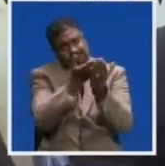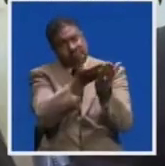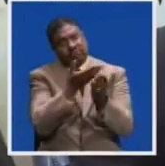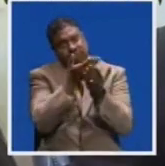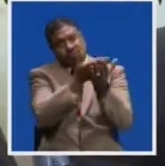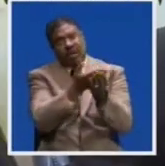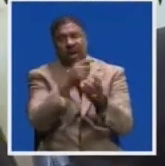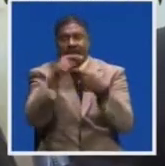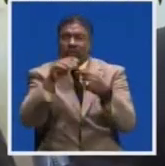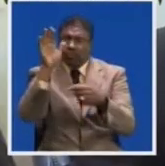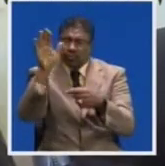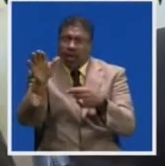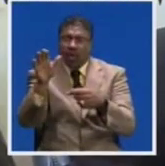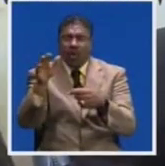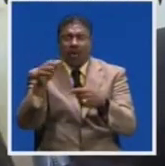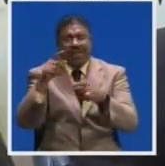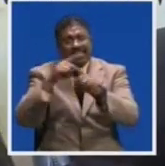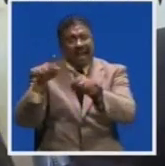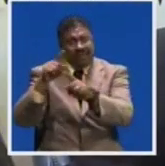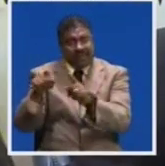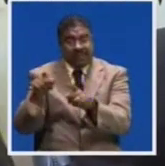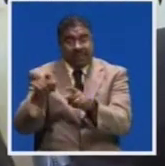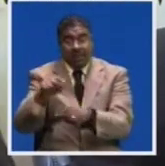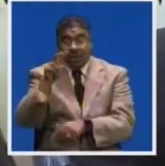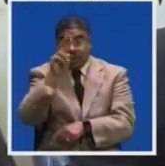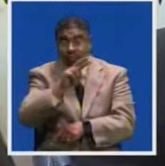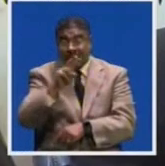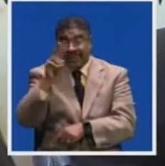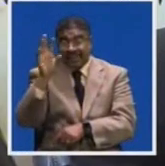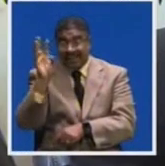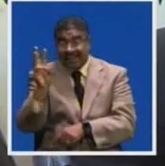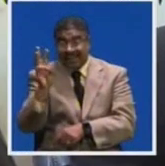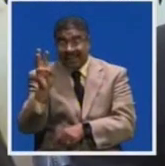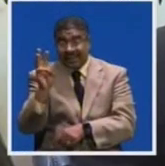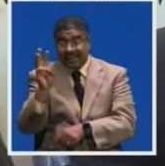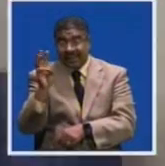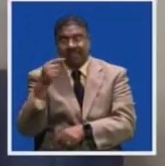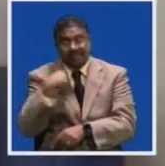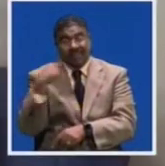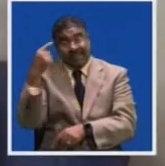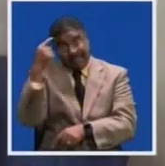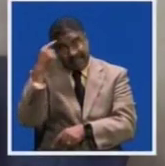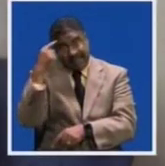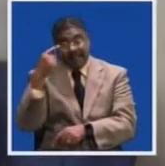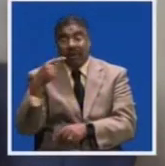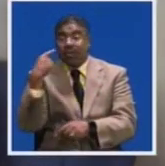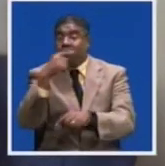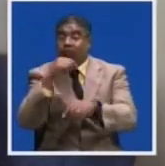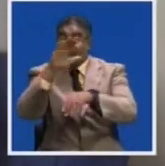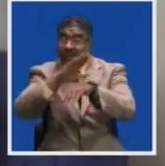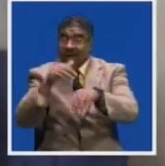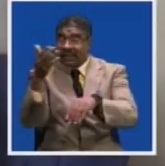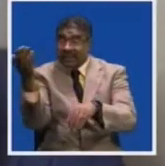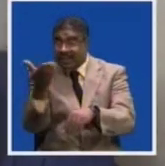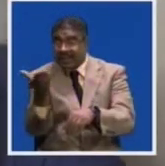stakeholder groupings. And I do know that on the 26th, I believe, is the day when those who have not been invited as